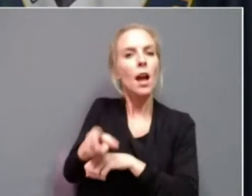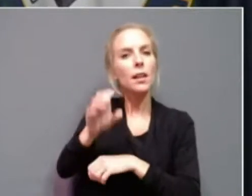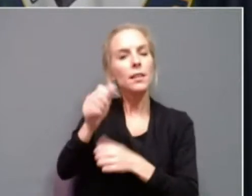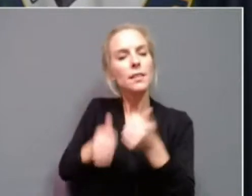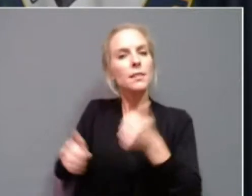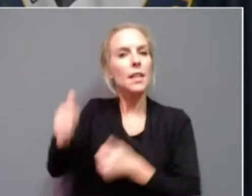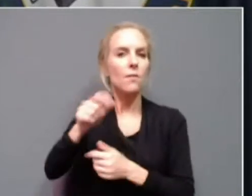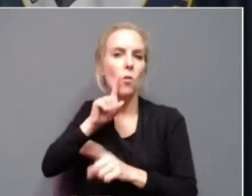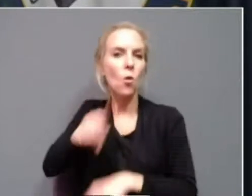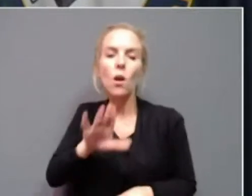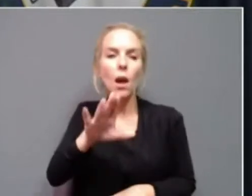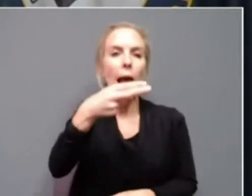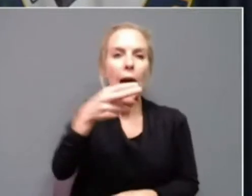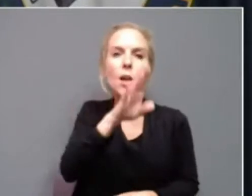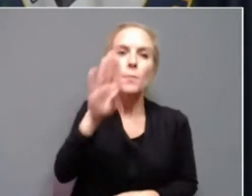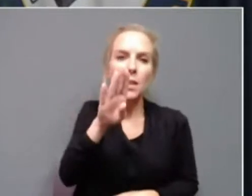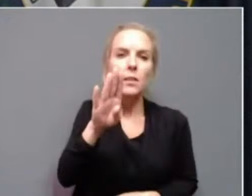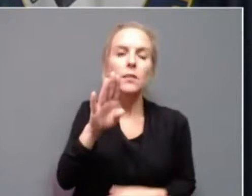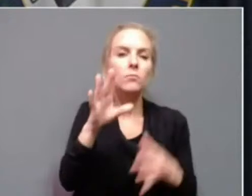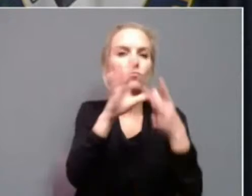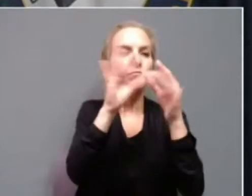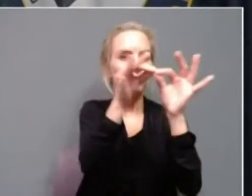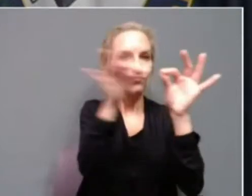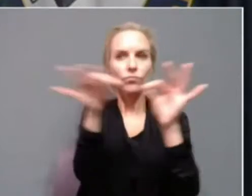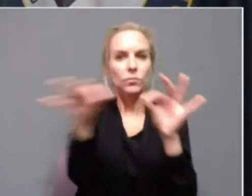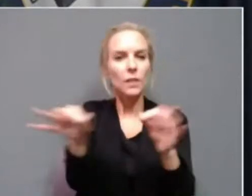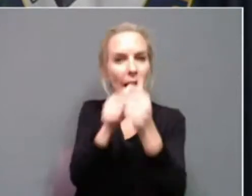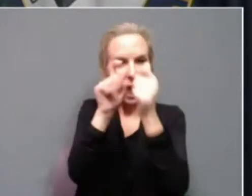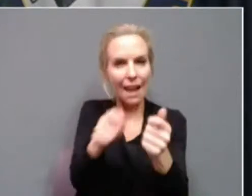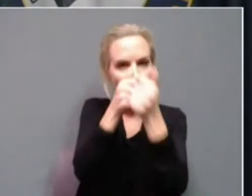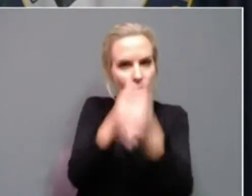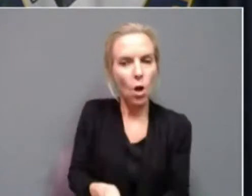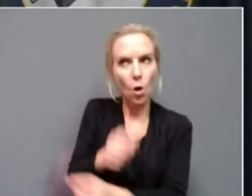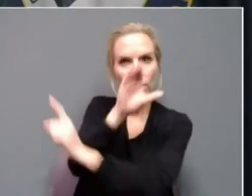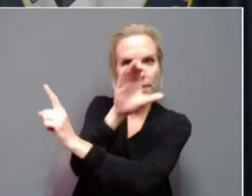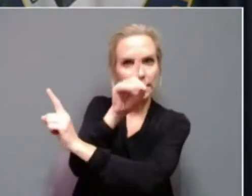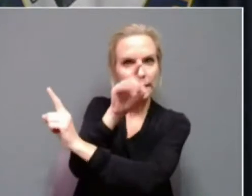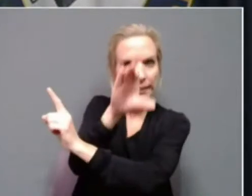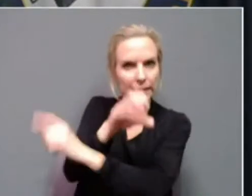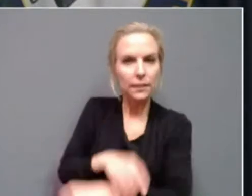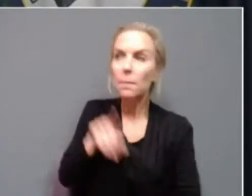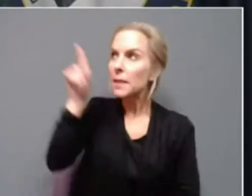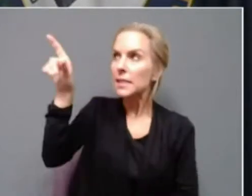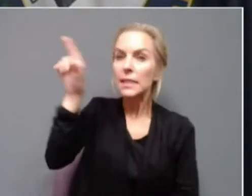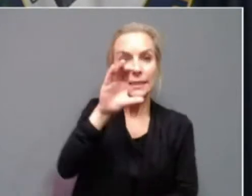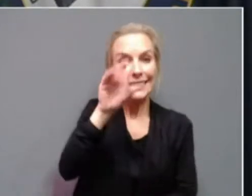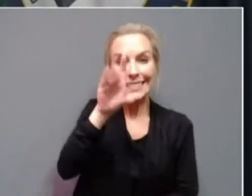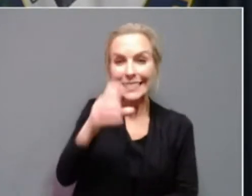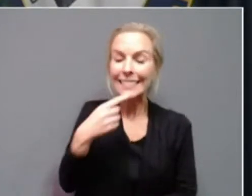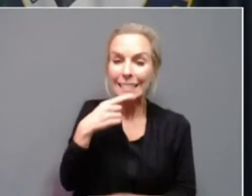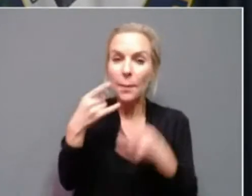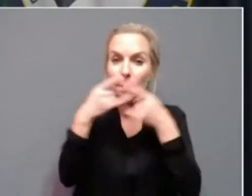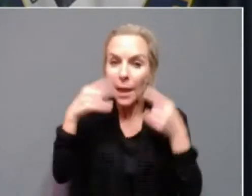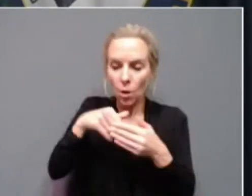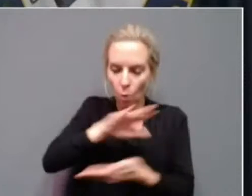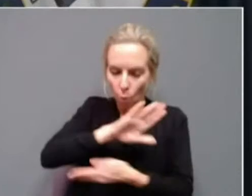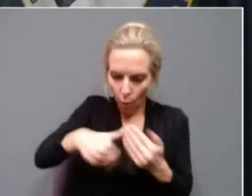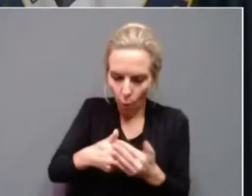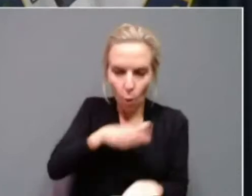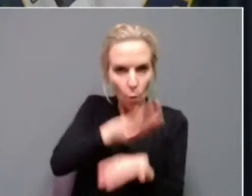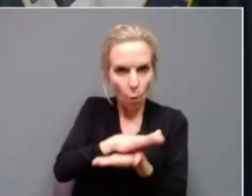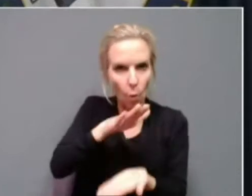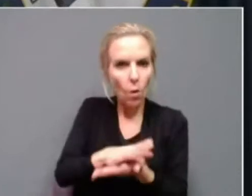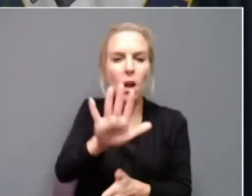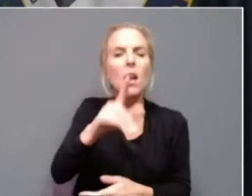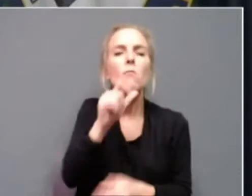to follow the CDC. CDC says masking in all schools, right? This isn't just, I'm going to follow House Bill